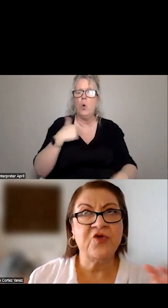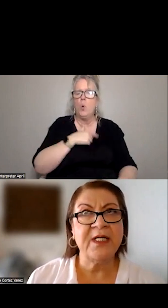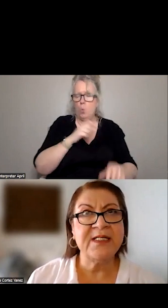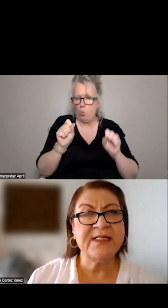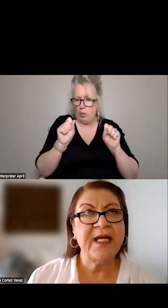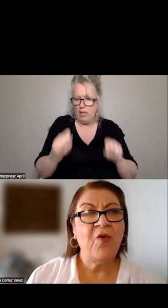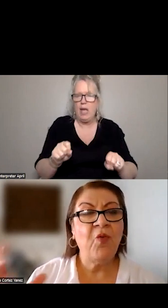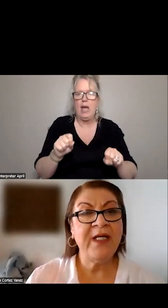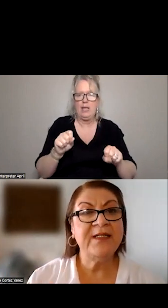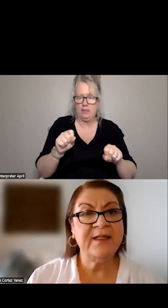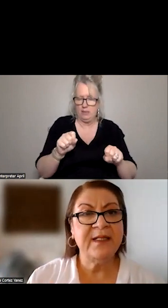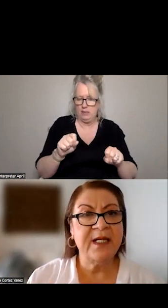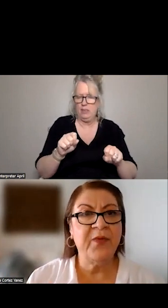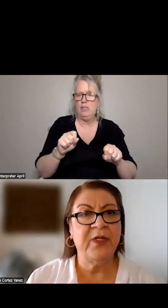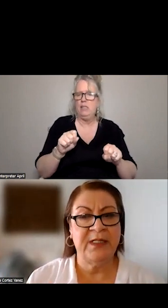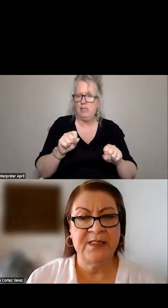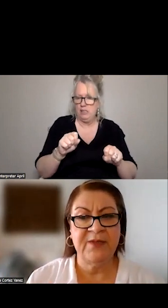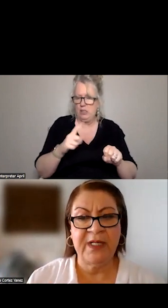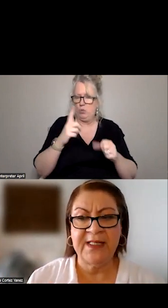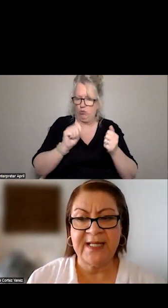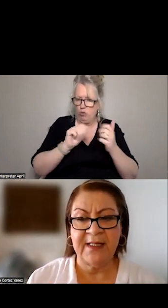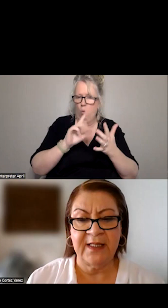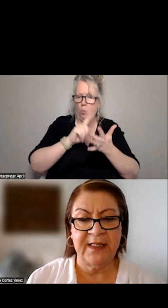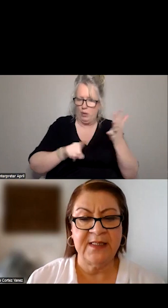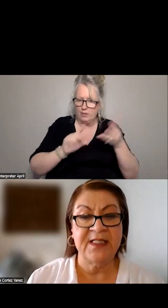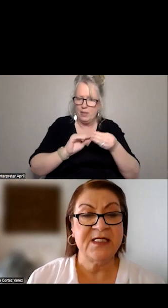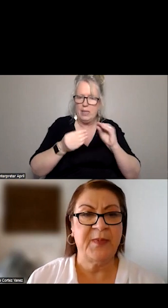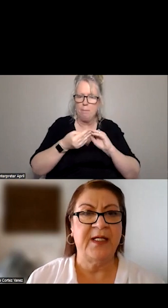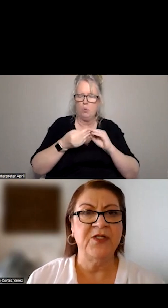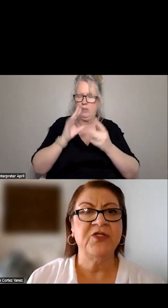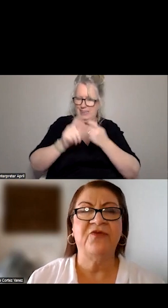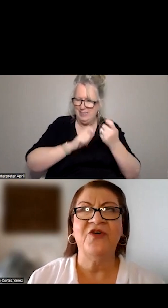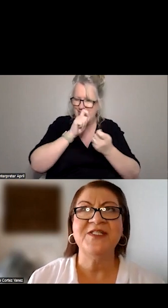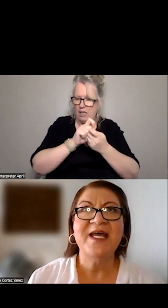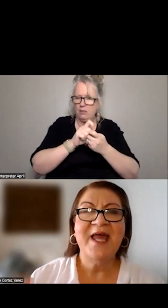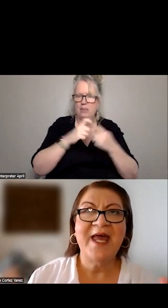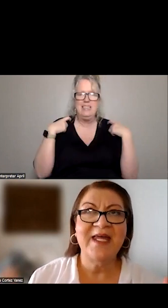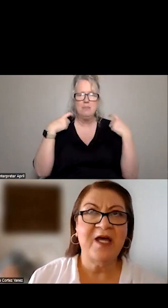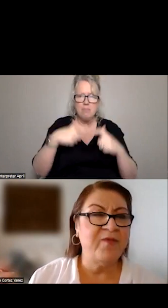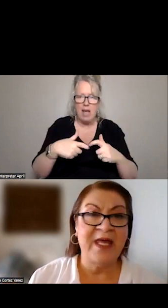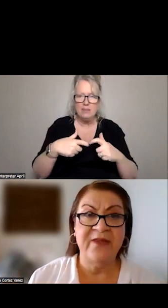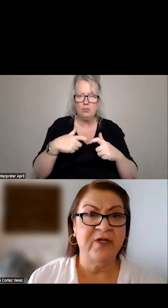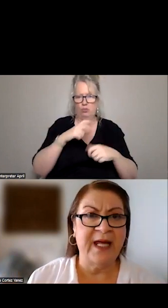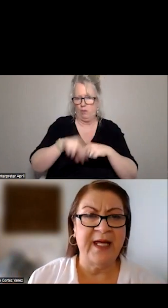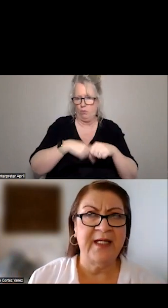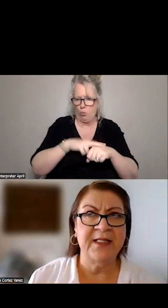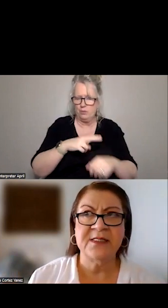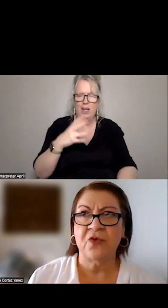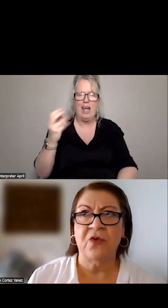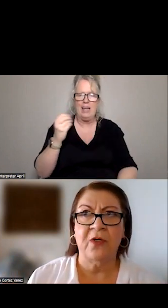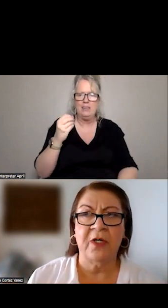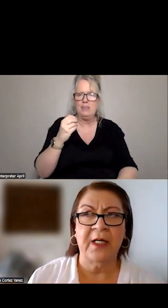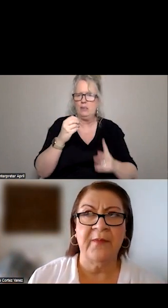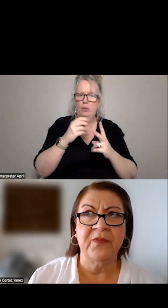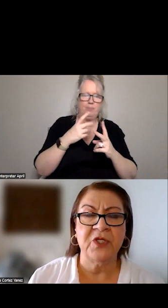can address what the number is, what exactly it is in Spanish, of course, and either in